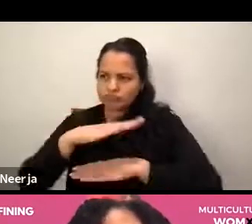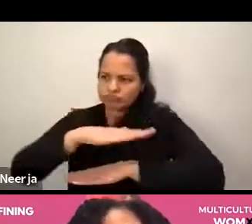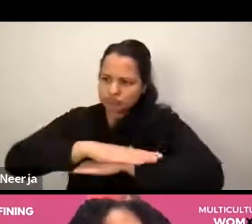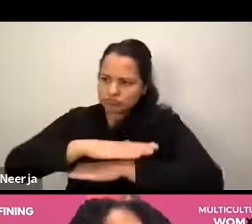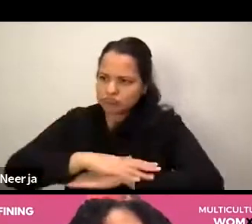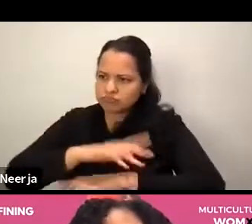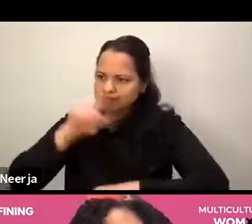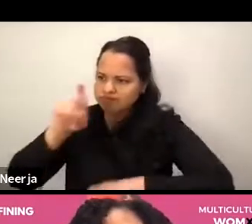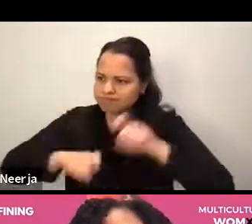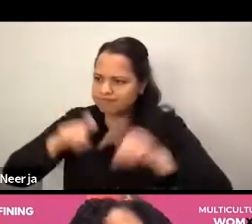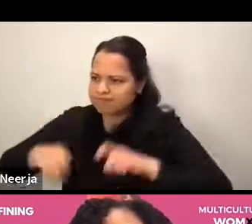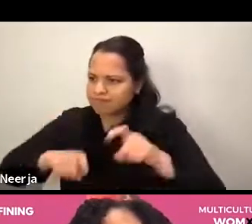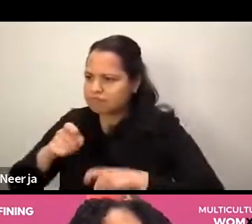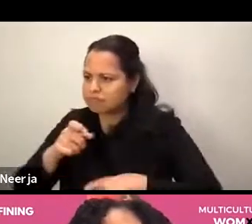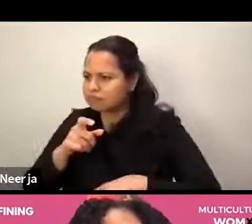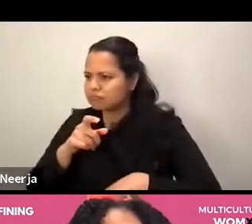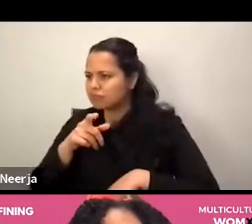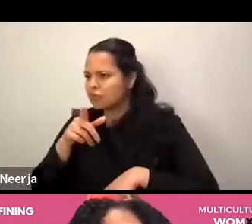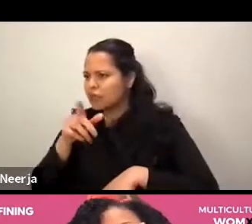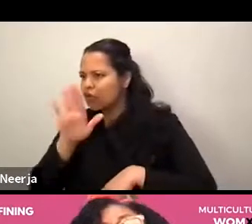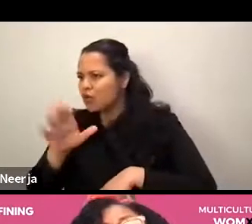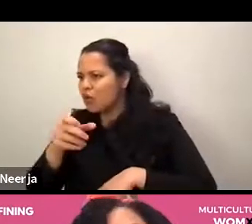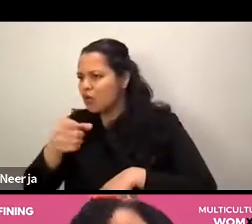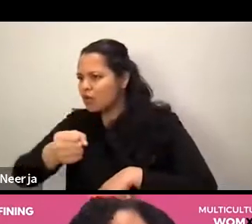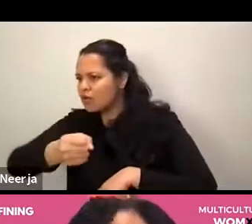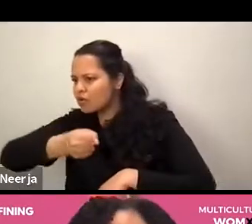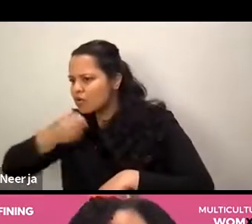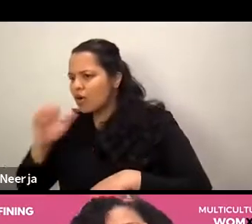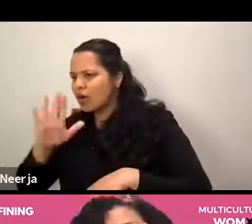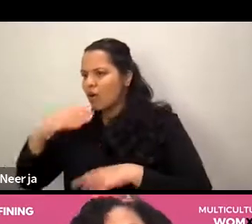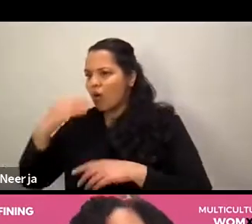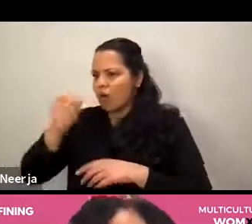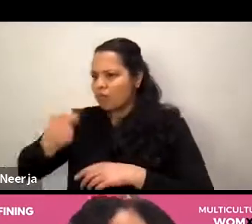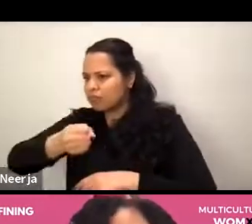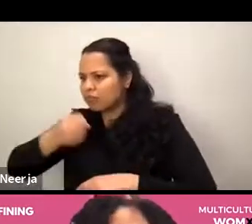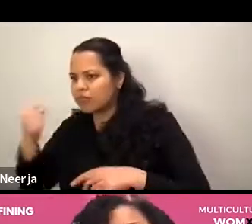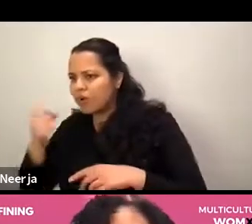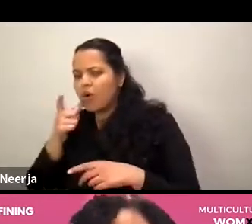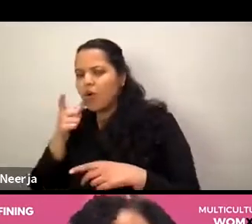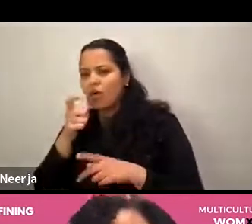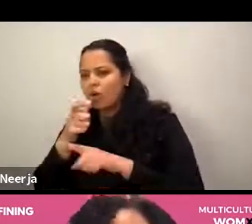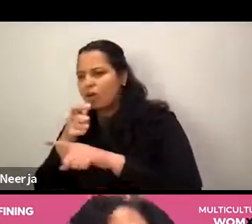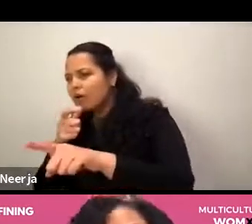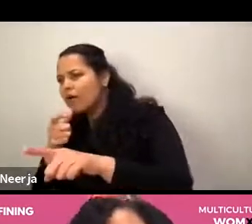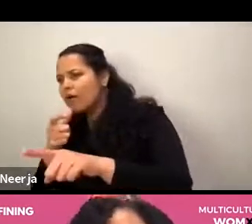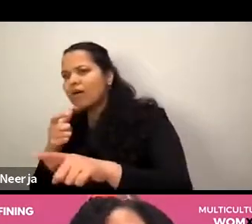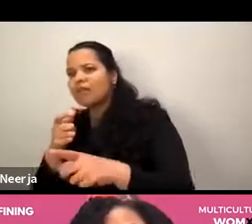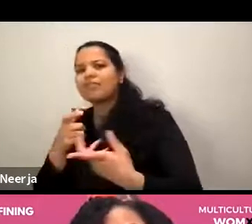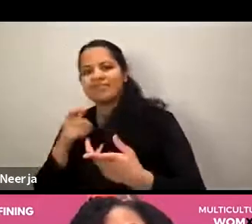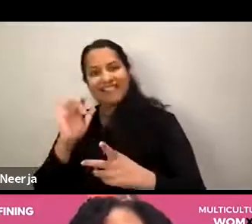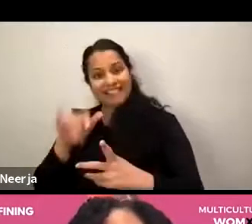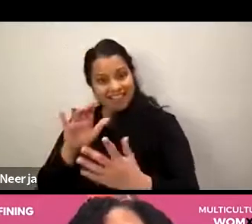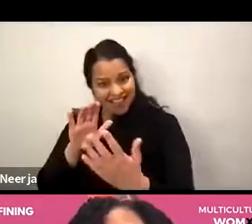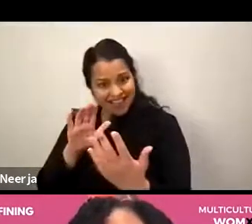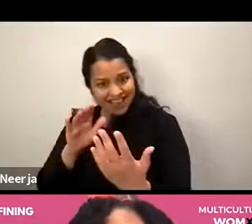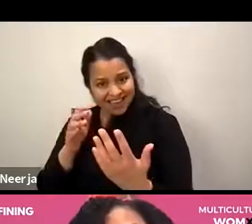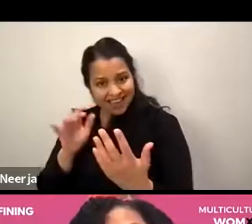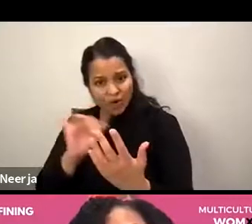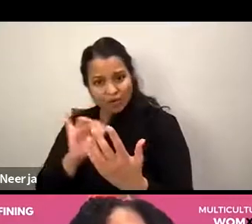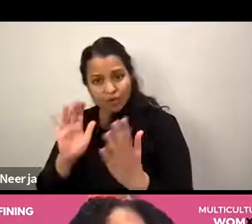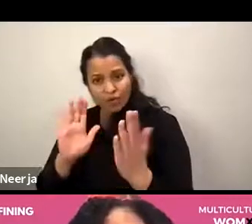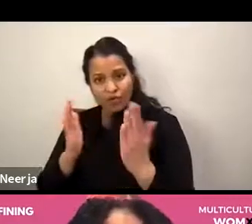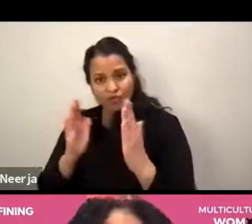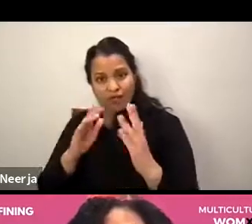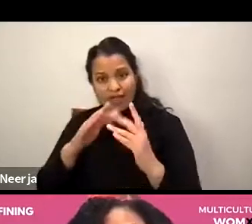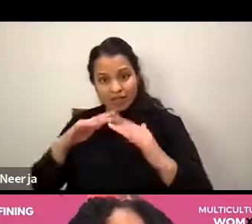question, who do you open your door to in your own home? And does that reflect the diversity of America? And so I would say point 4,